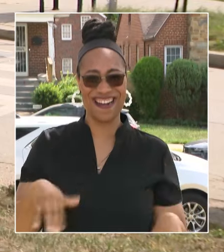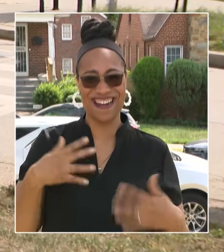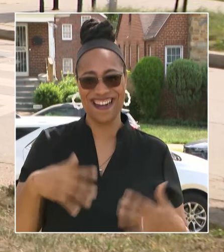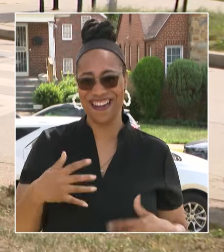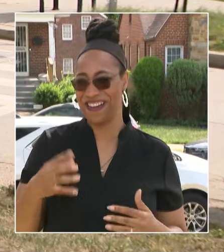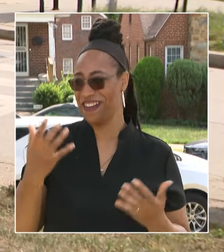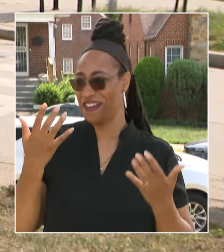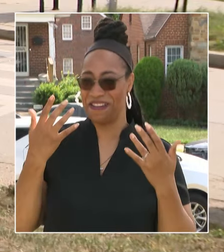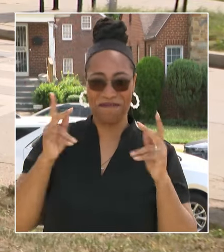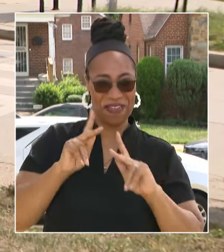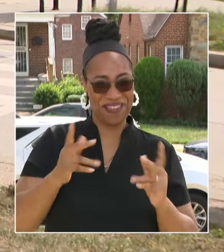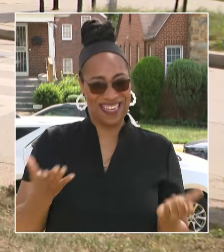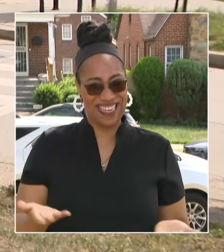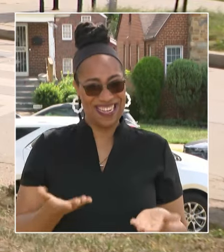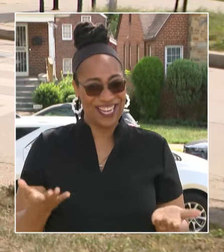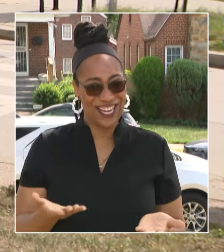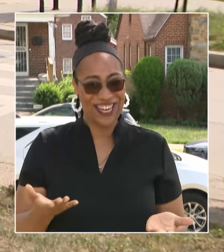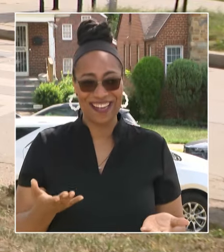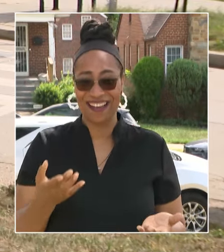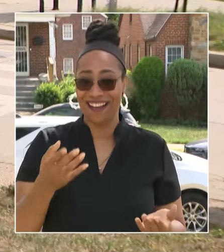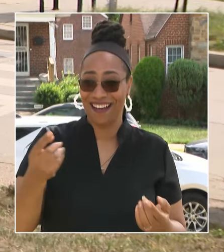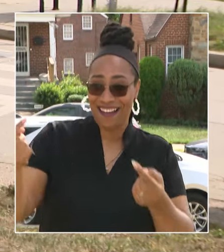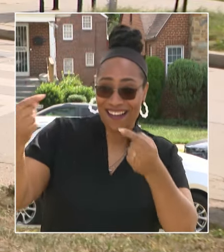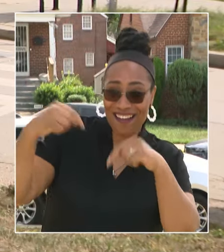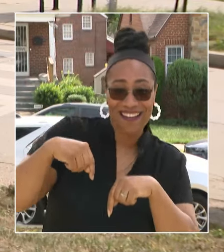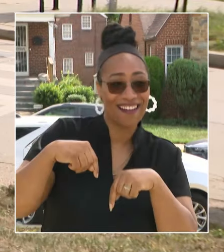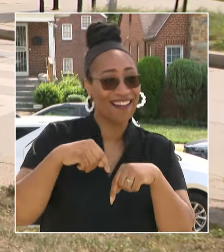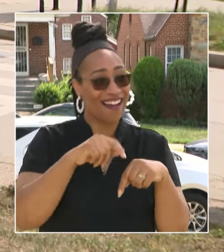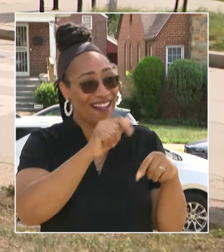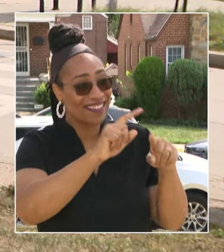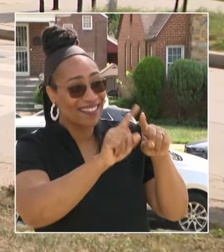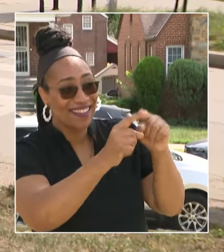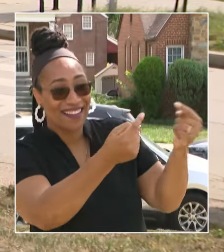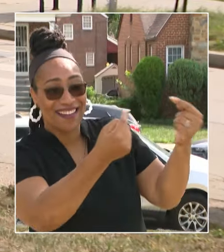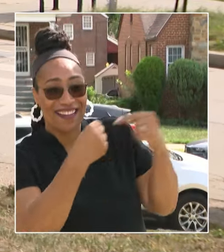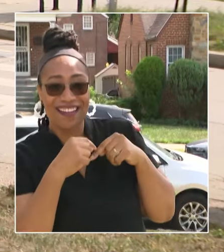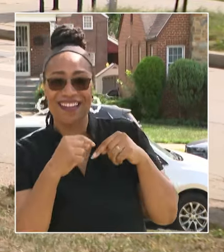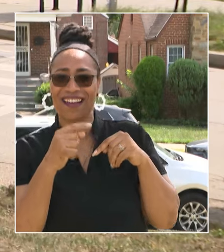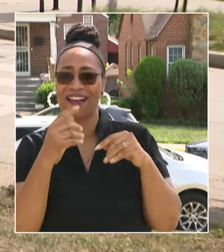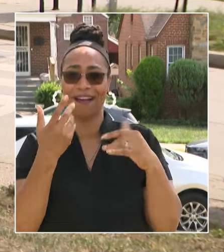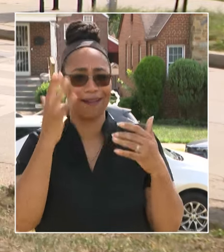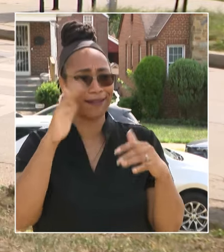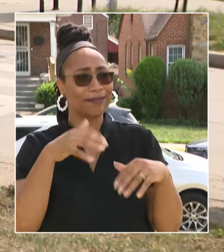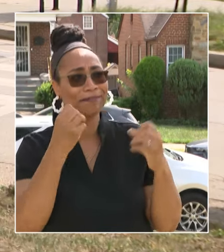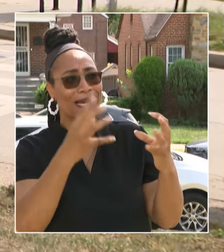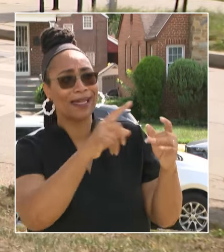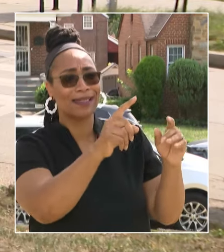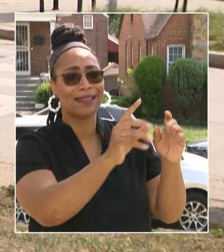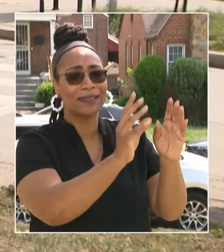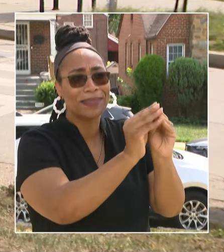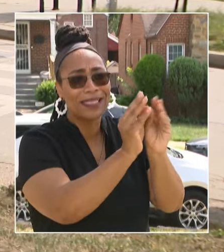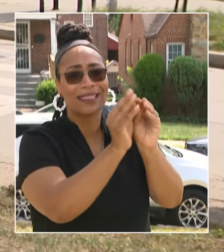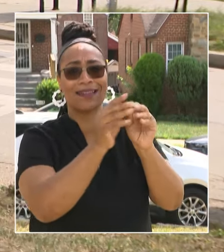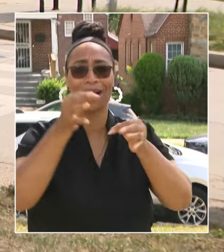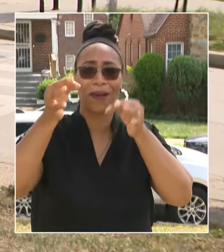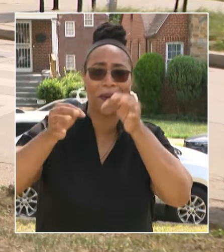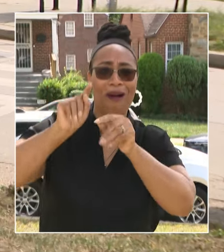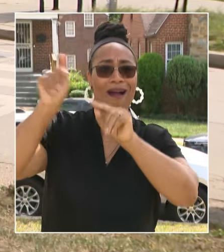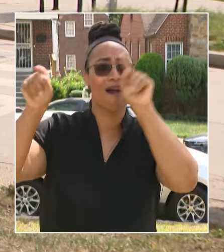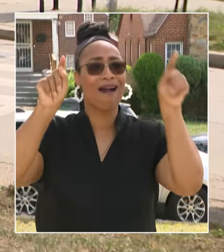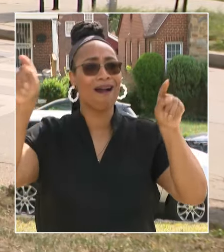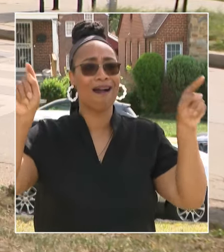whom are en route. There are many meetings and hearings today, and so people are in transition. We are thrilled